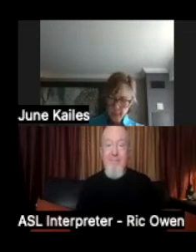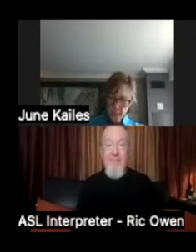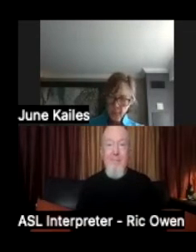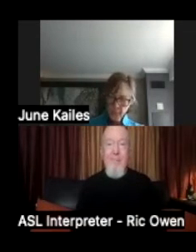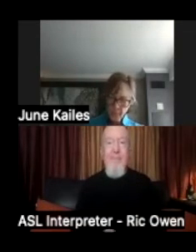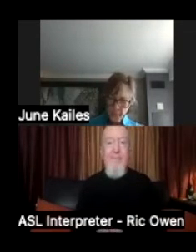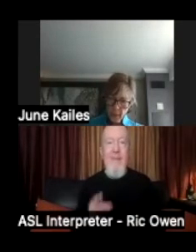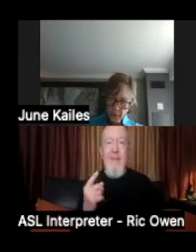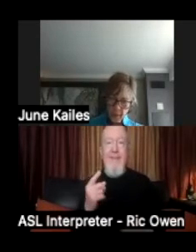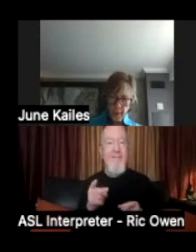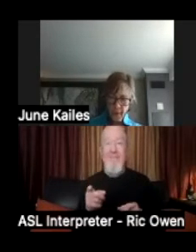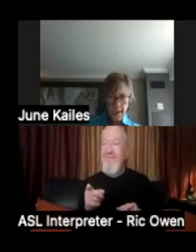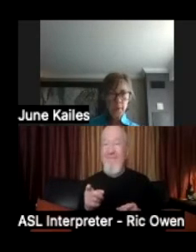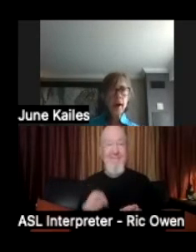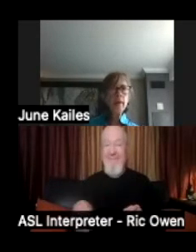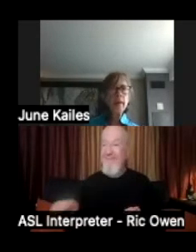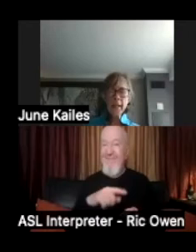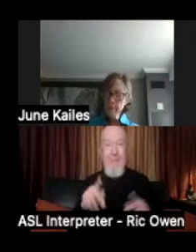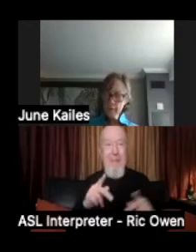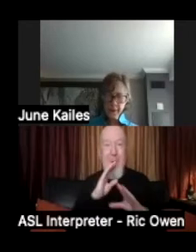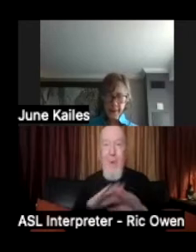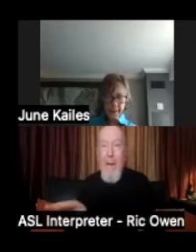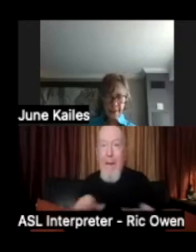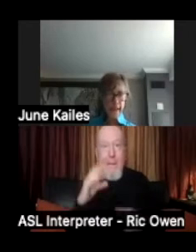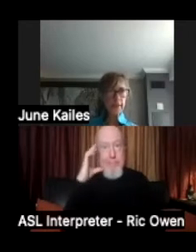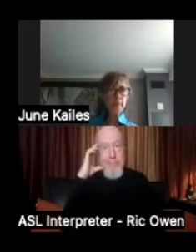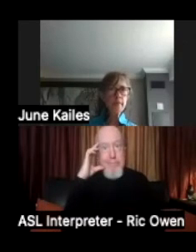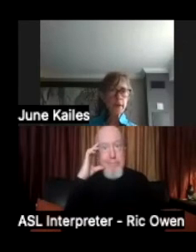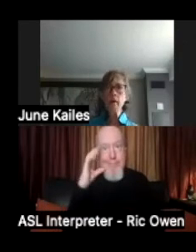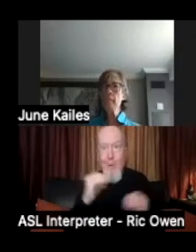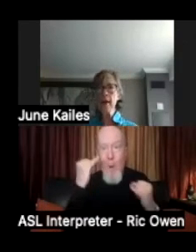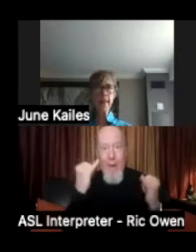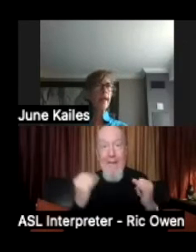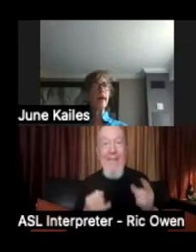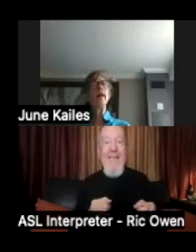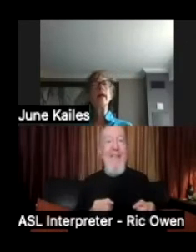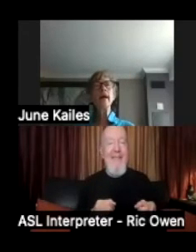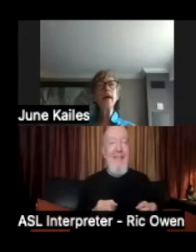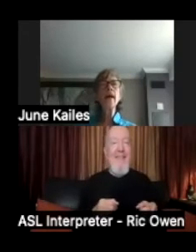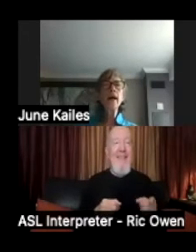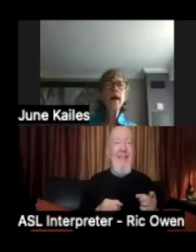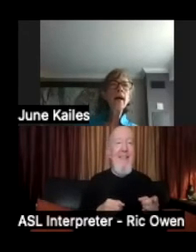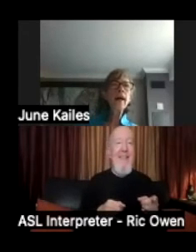Nothing yet. All right, well, if you click it, the answer will come up, I think.